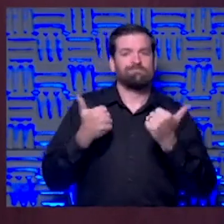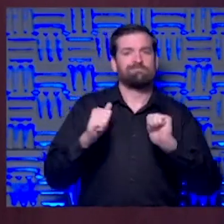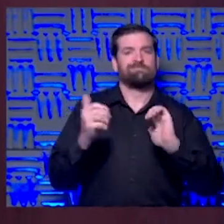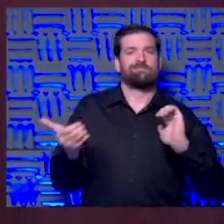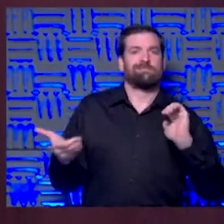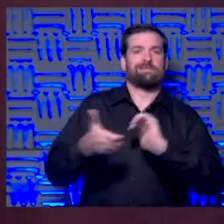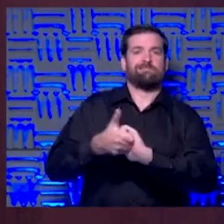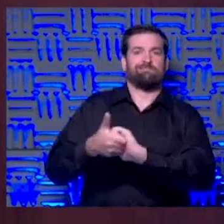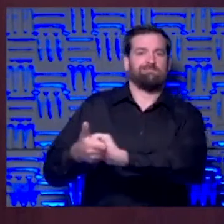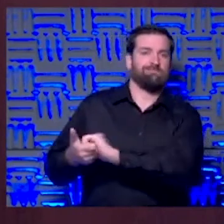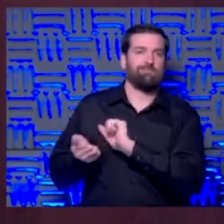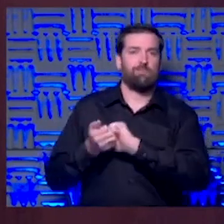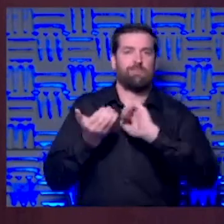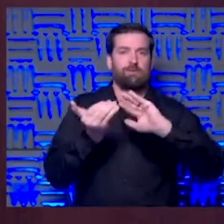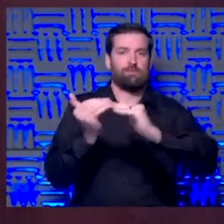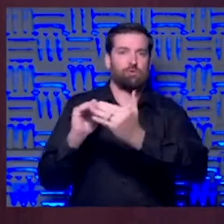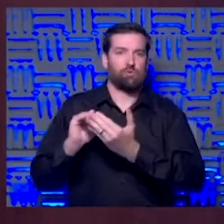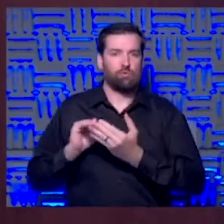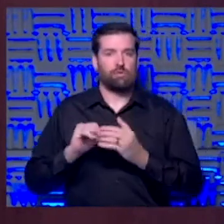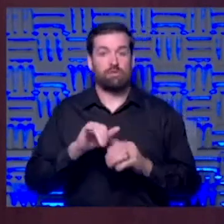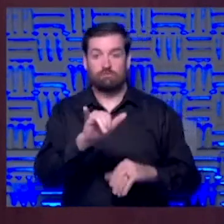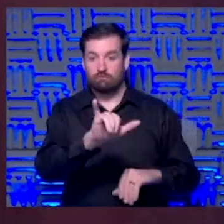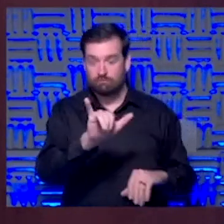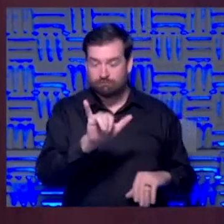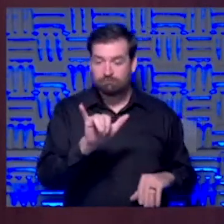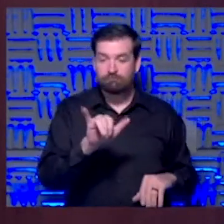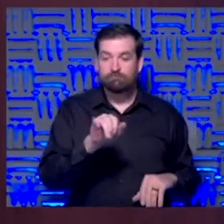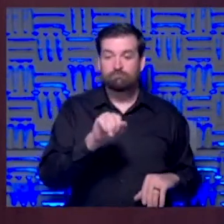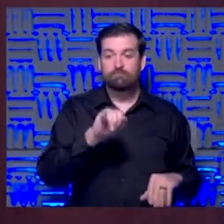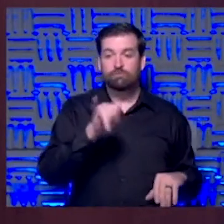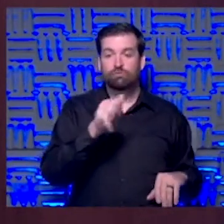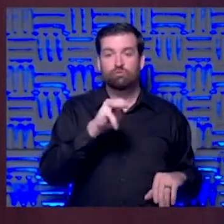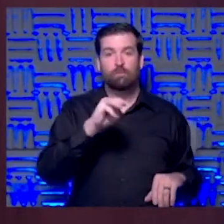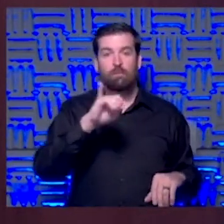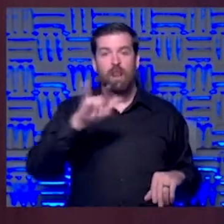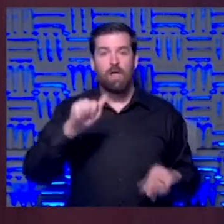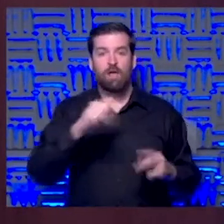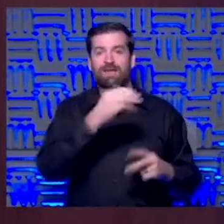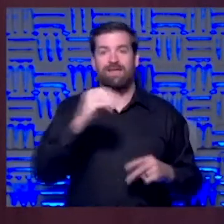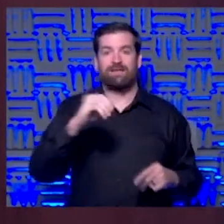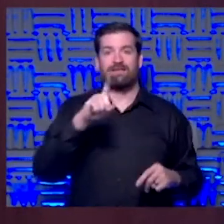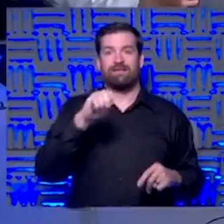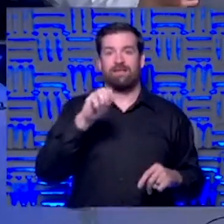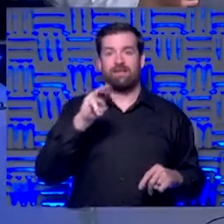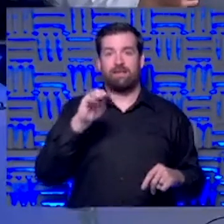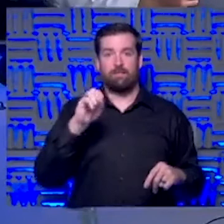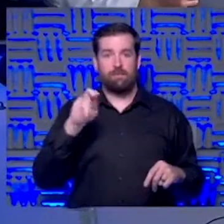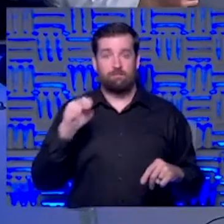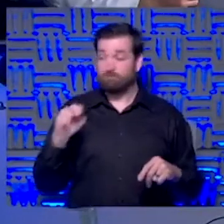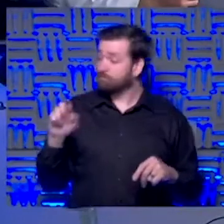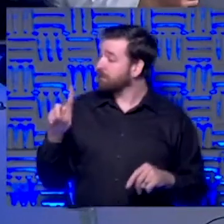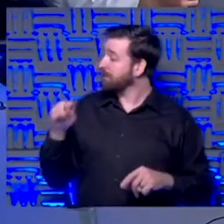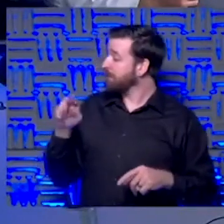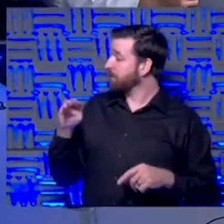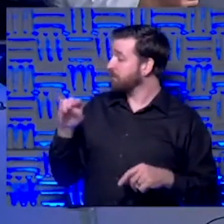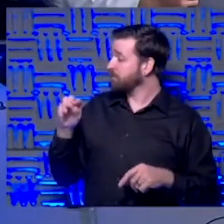community organizers like Jomella and Damon. Damon, your final thoughts today?